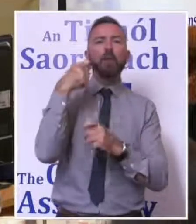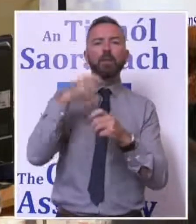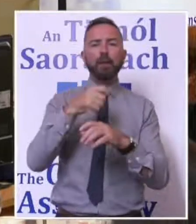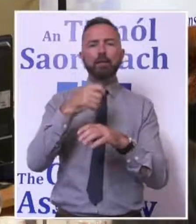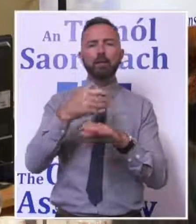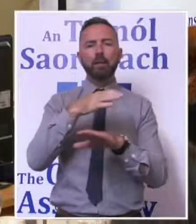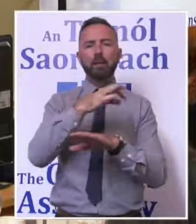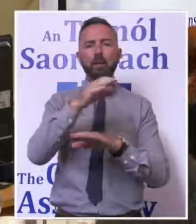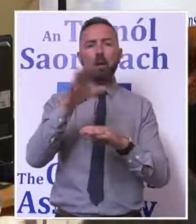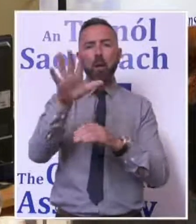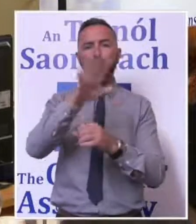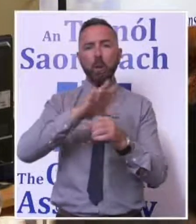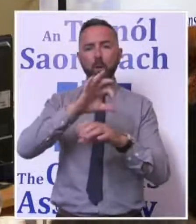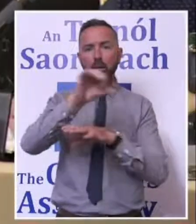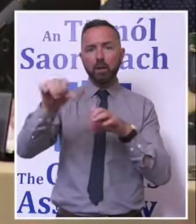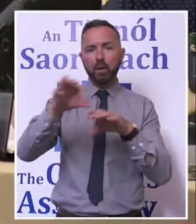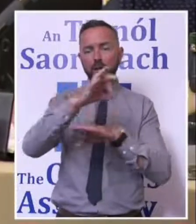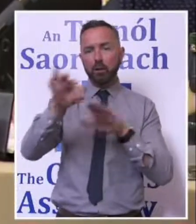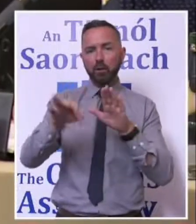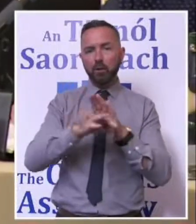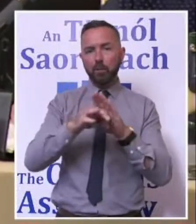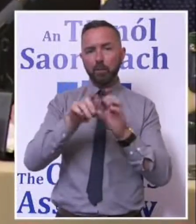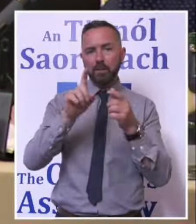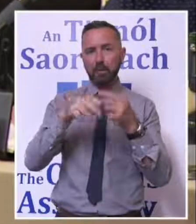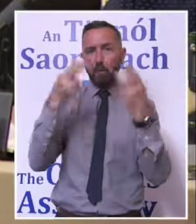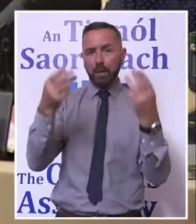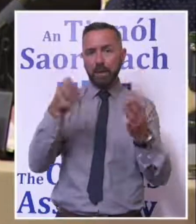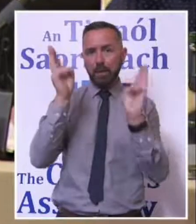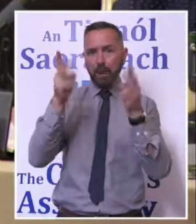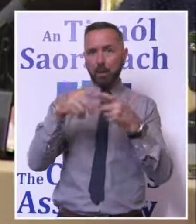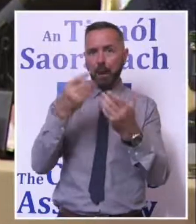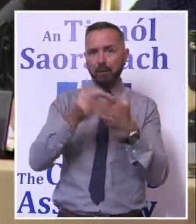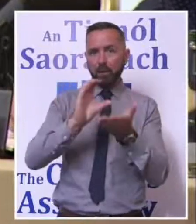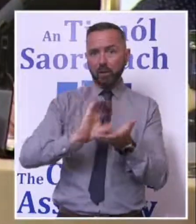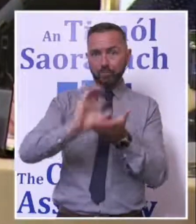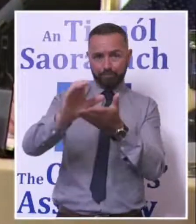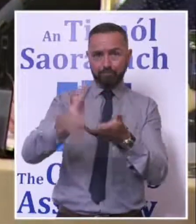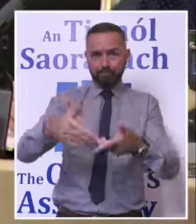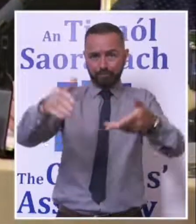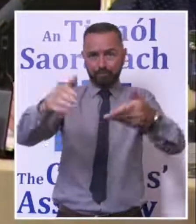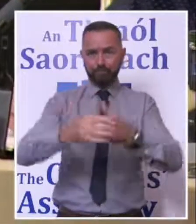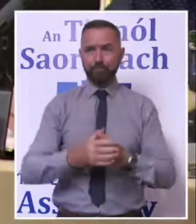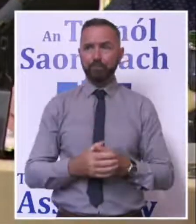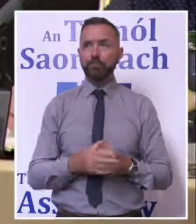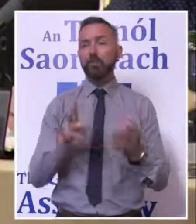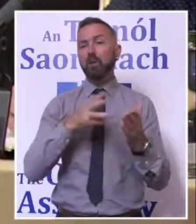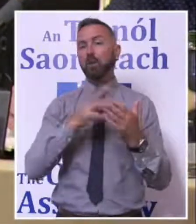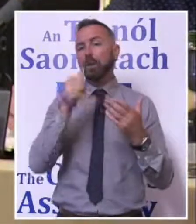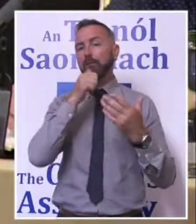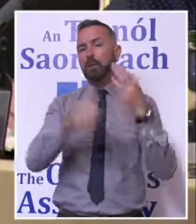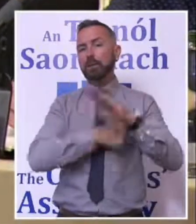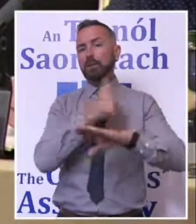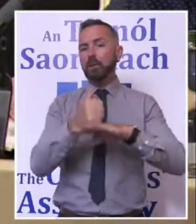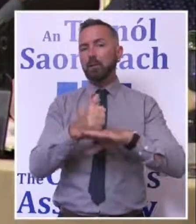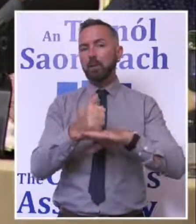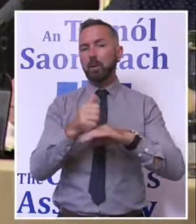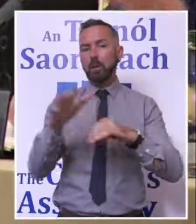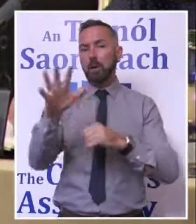power and funding. When the local government fund was set up originally, it was supposed to be